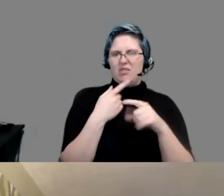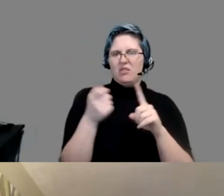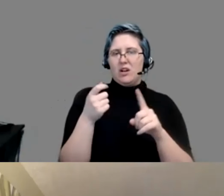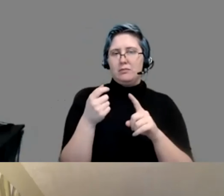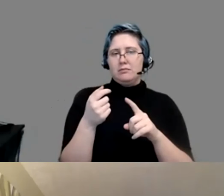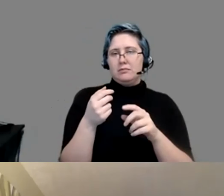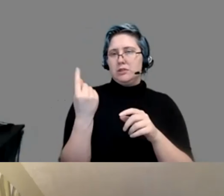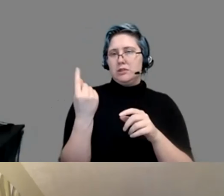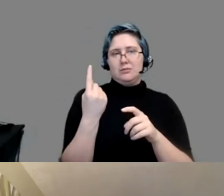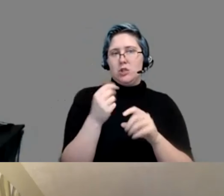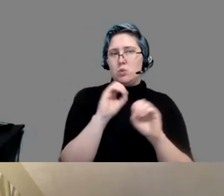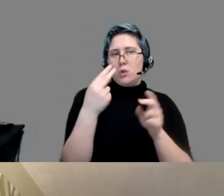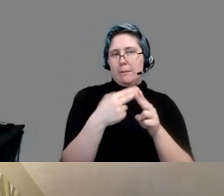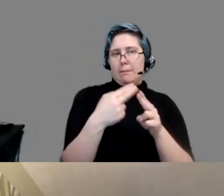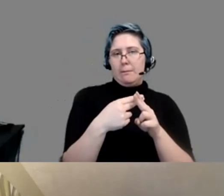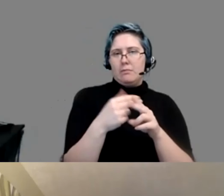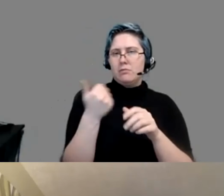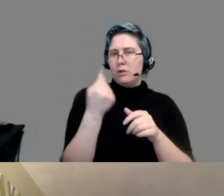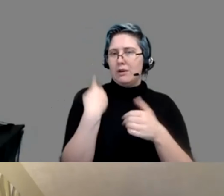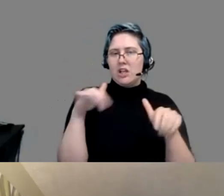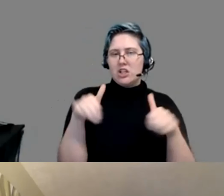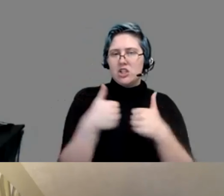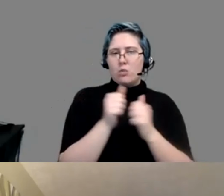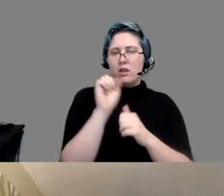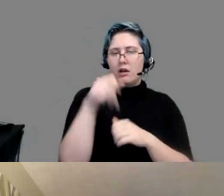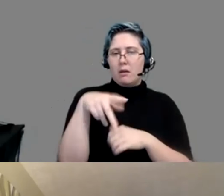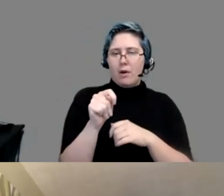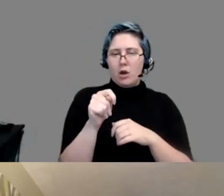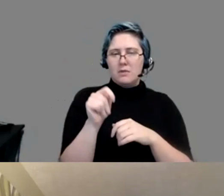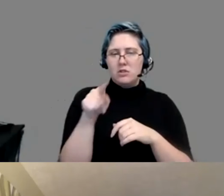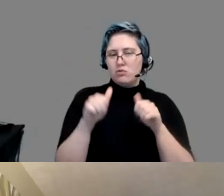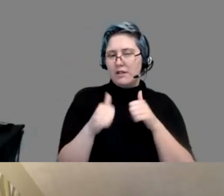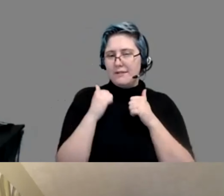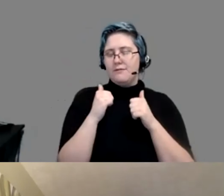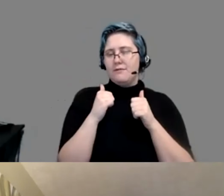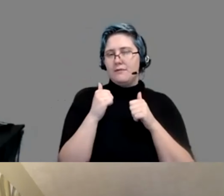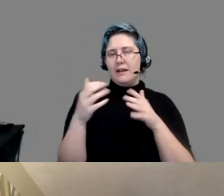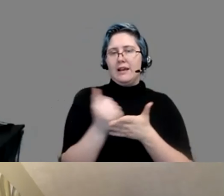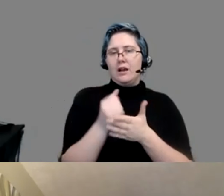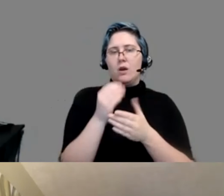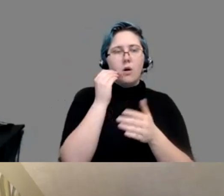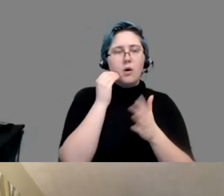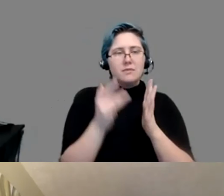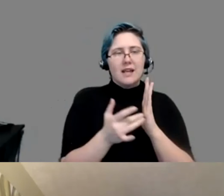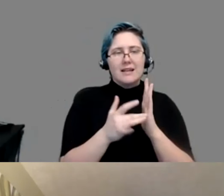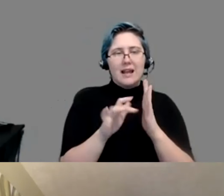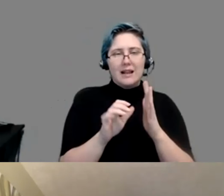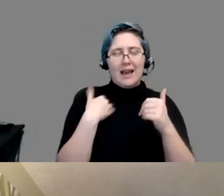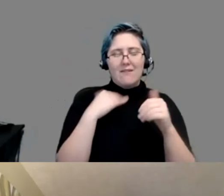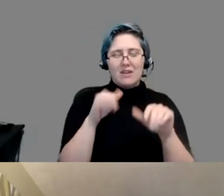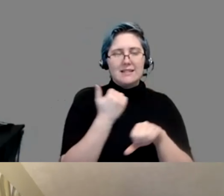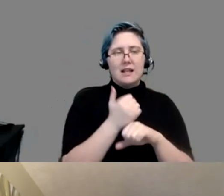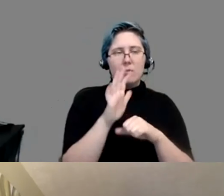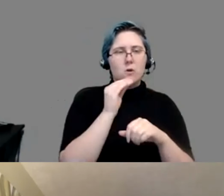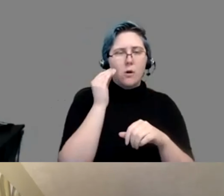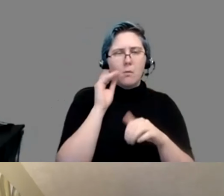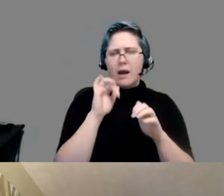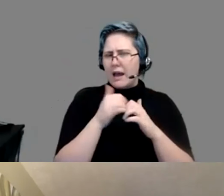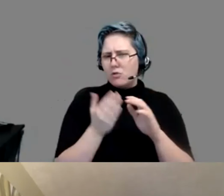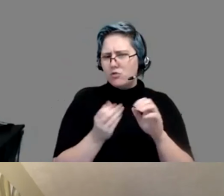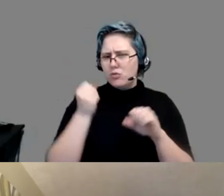anonymous attendee. Has anyone had challenges with the apartment complex you live in, obtaining home technology installed in your home? If so, how did you